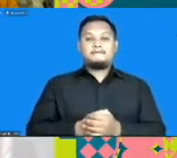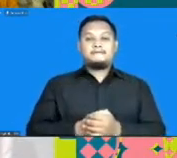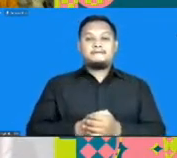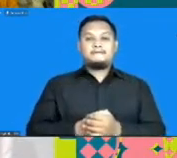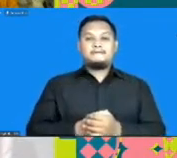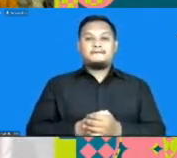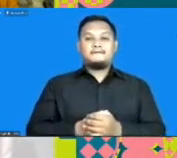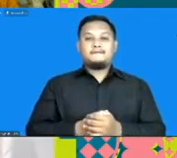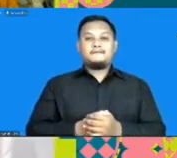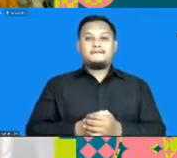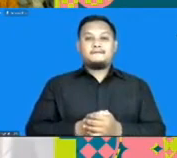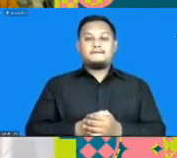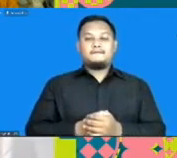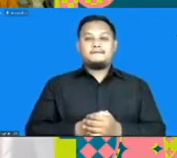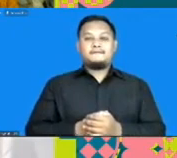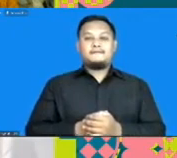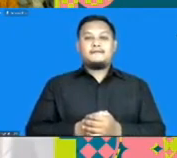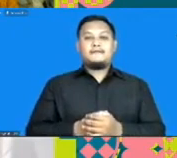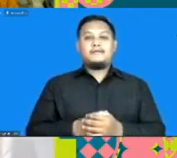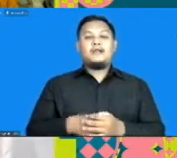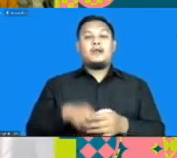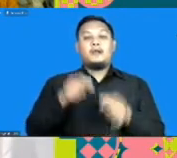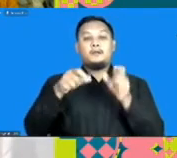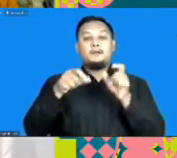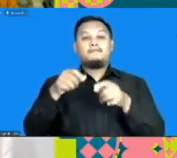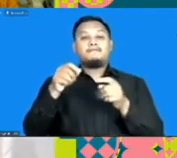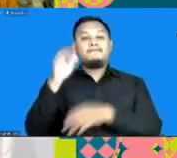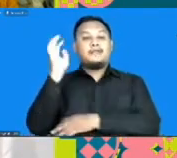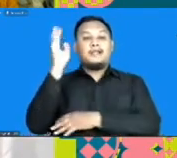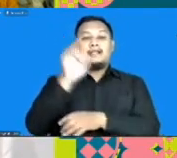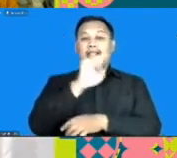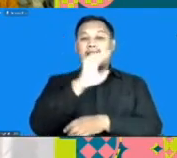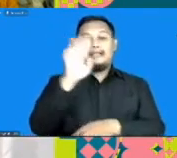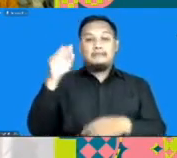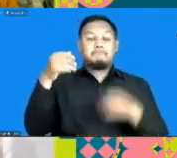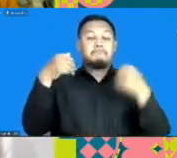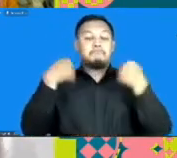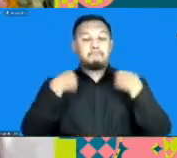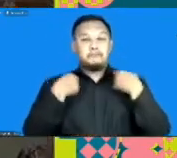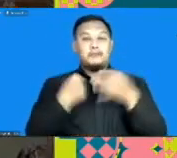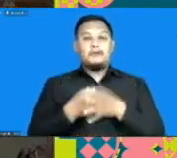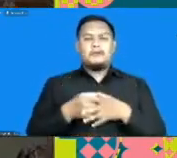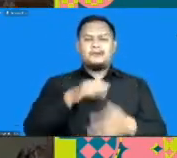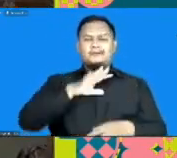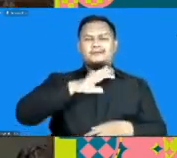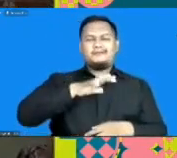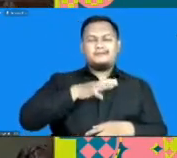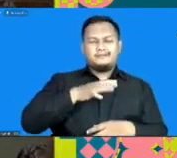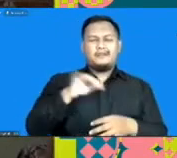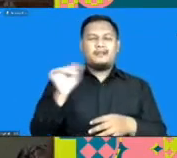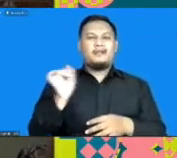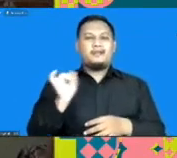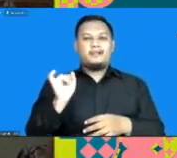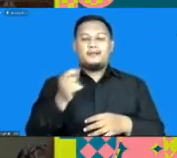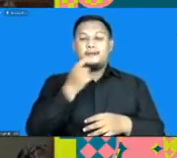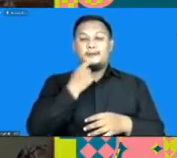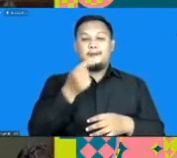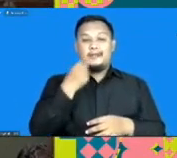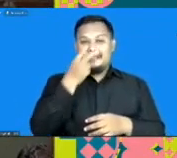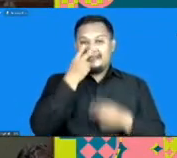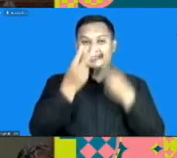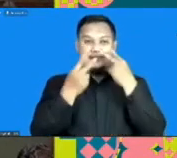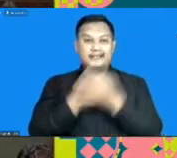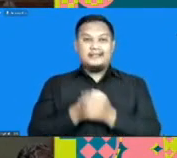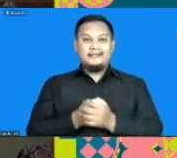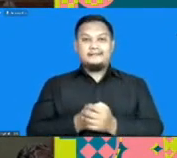other panelists have had these dilemmas. So, Ibu Dima, if I may, I know that you